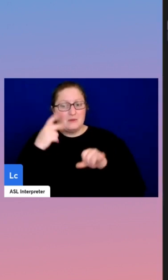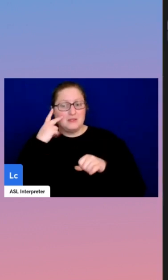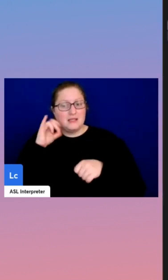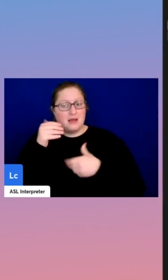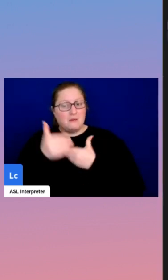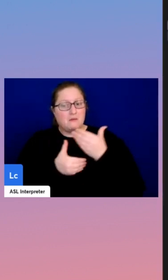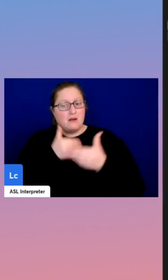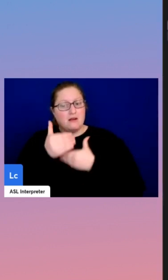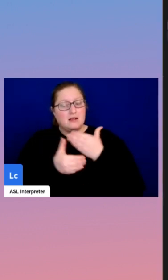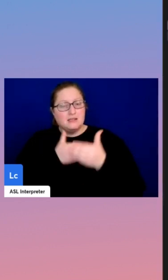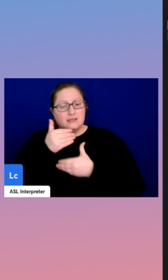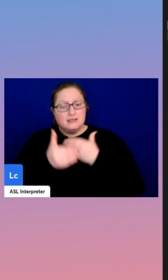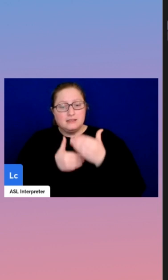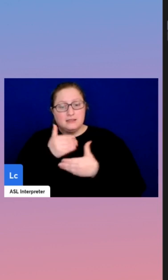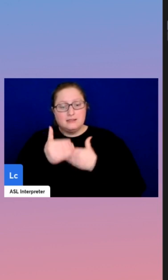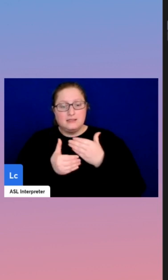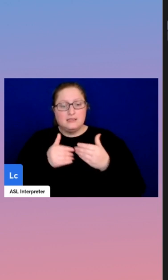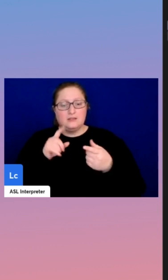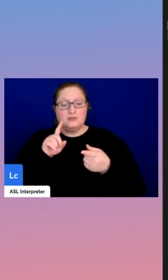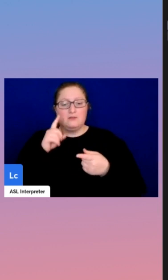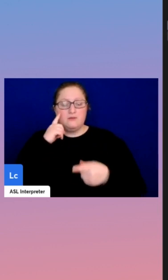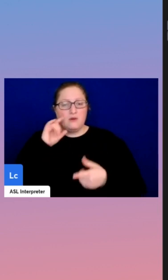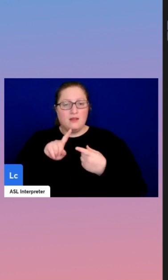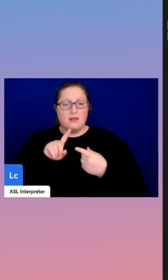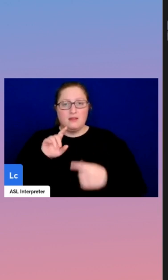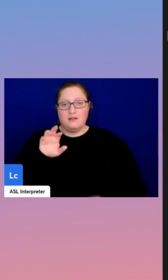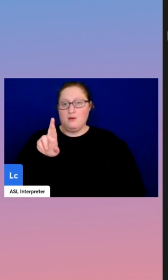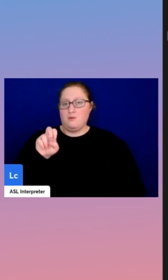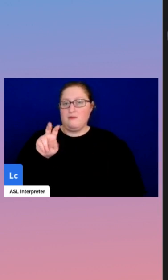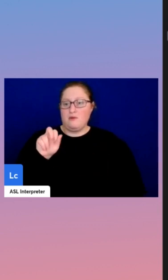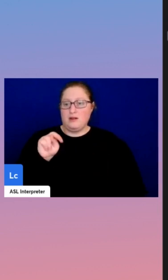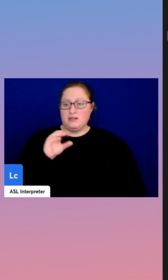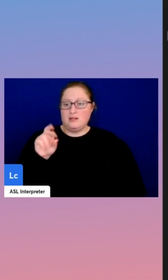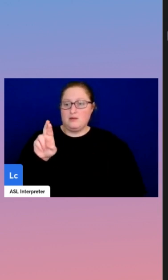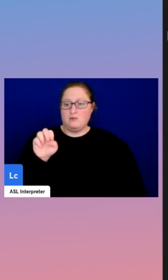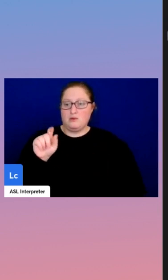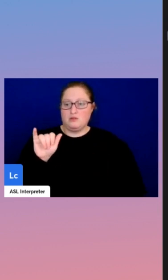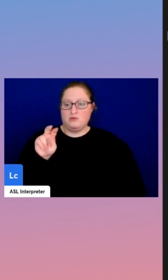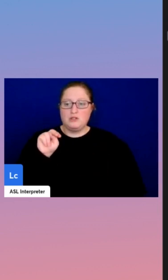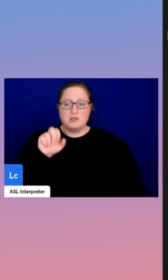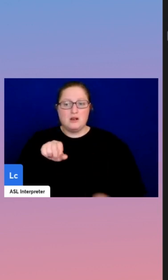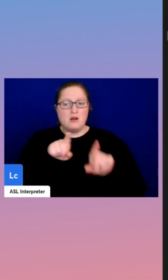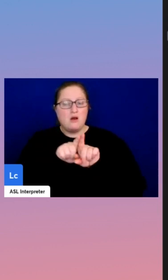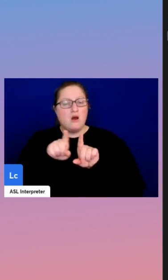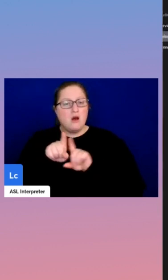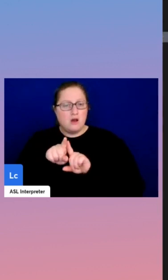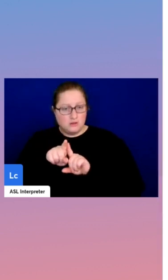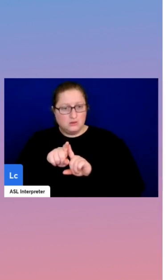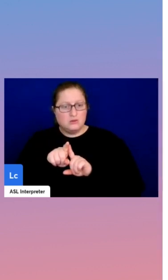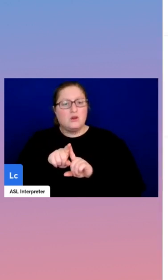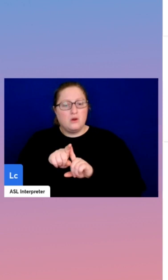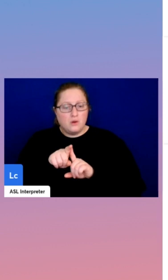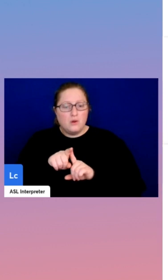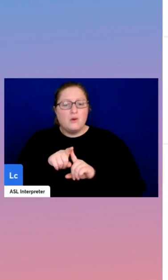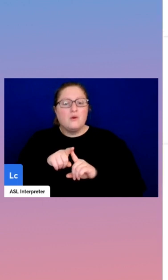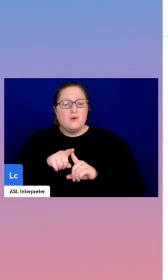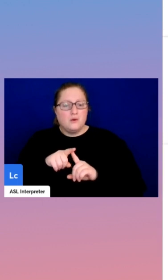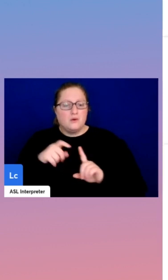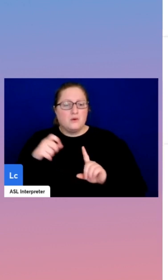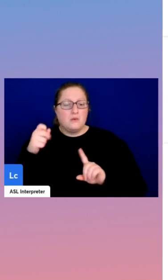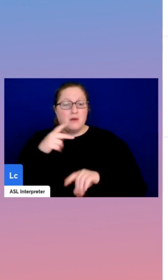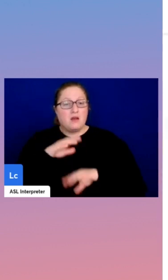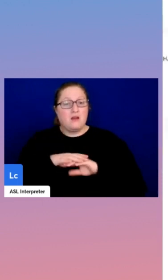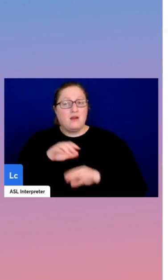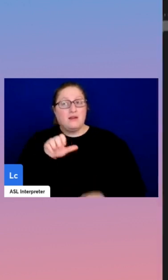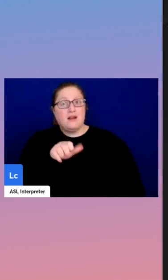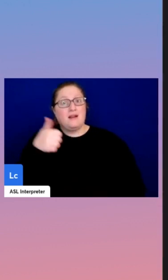for revocation and restoration, we can also revoke version 2 on a later date. So